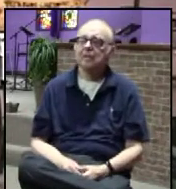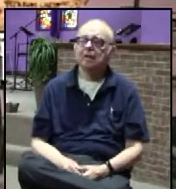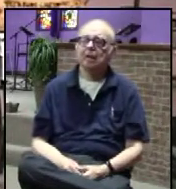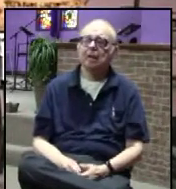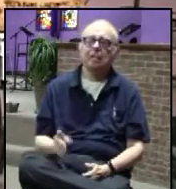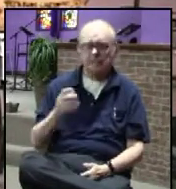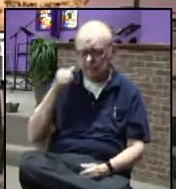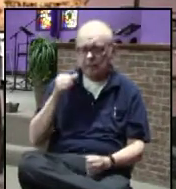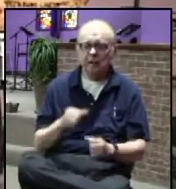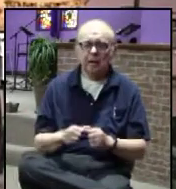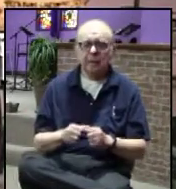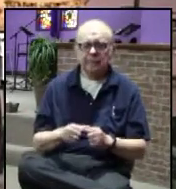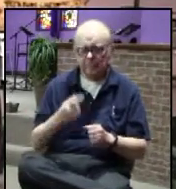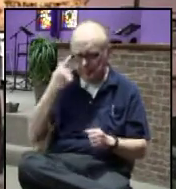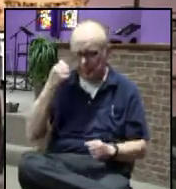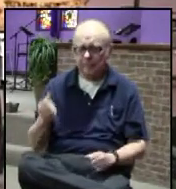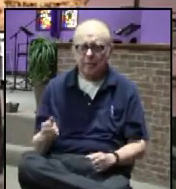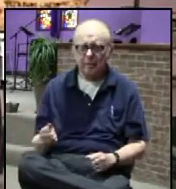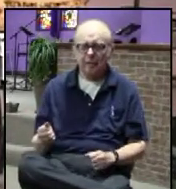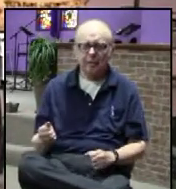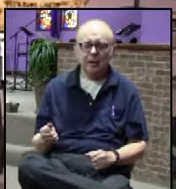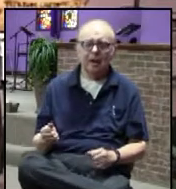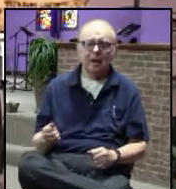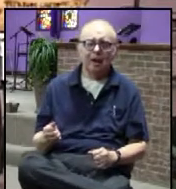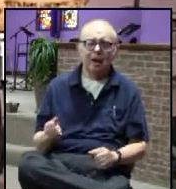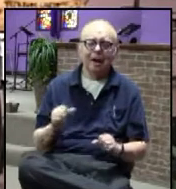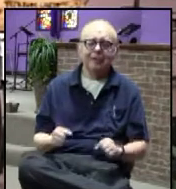I can still remember the dime. I can take a picture.